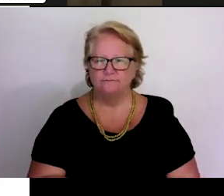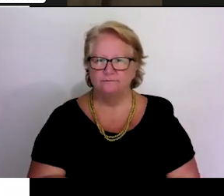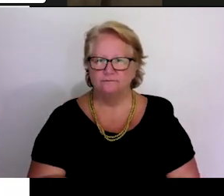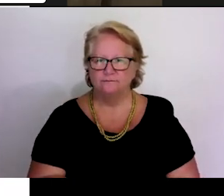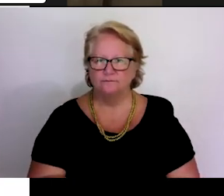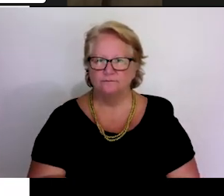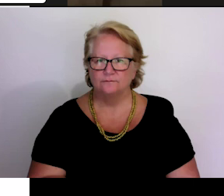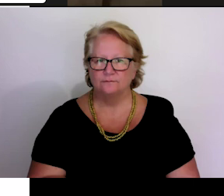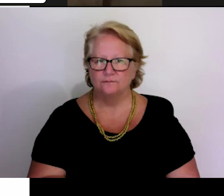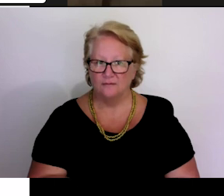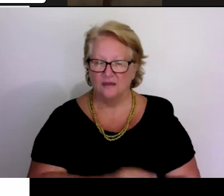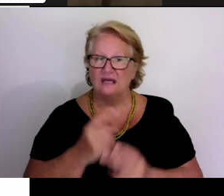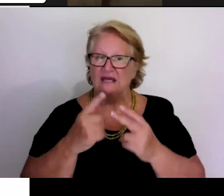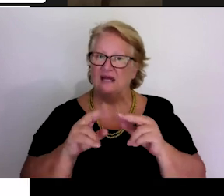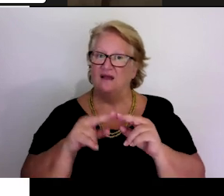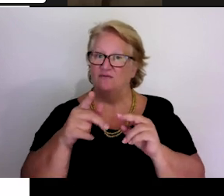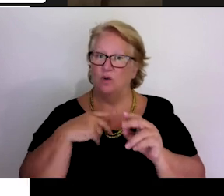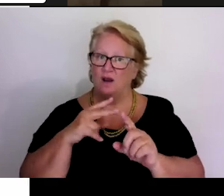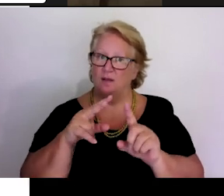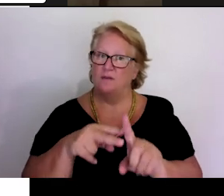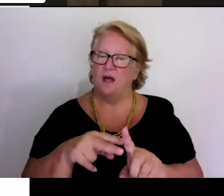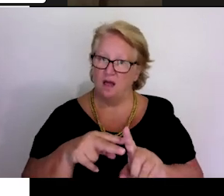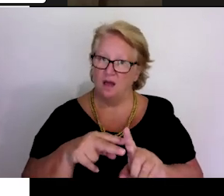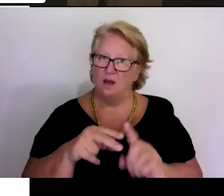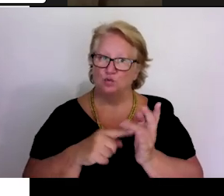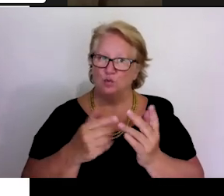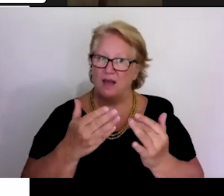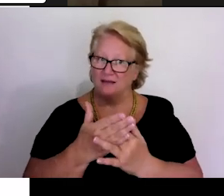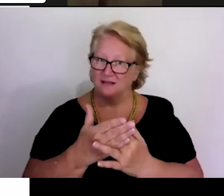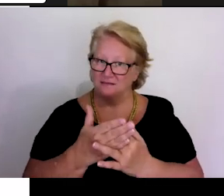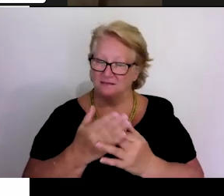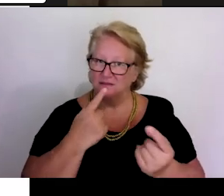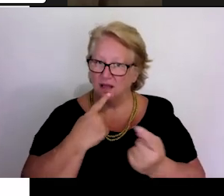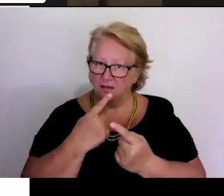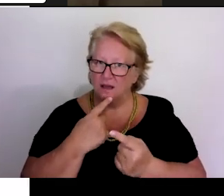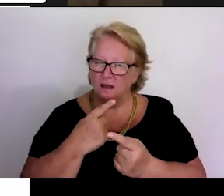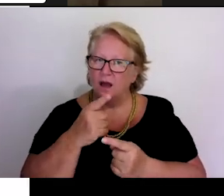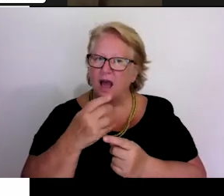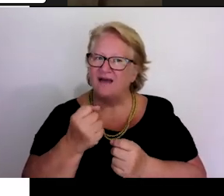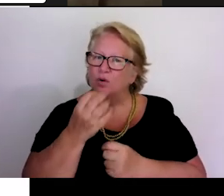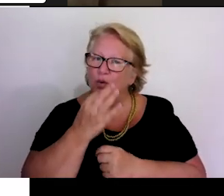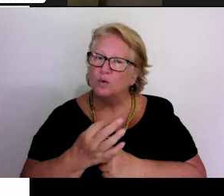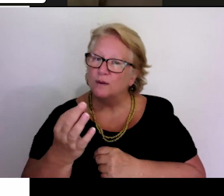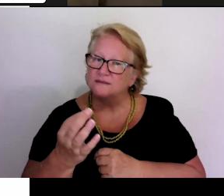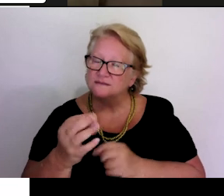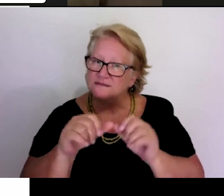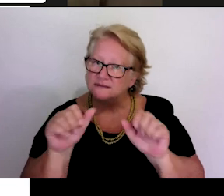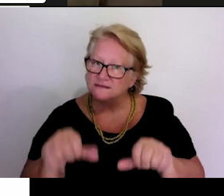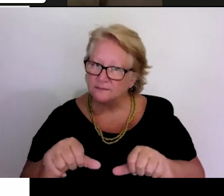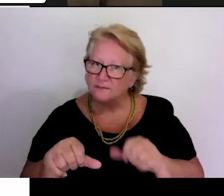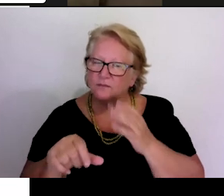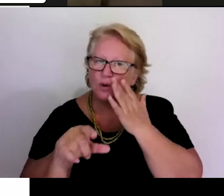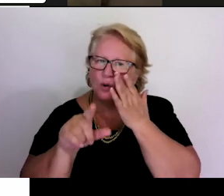in an application to access the data, there's a request system so that you